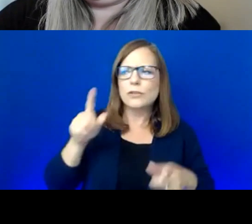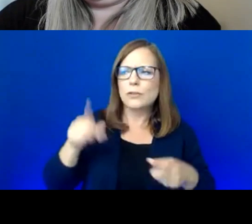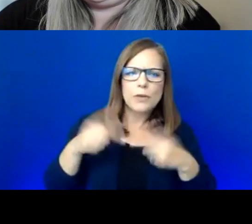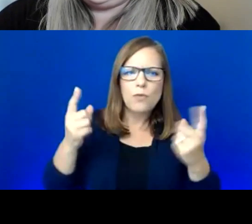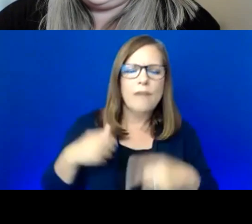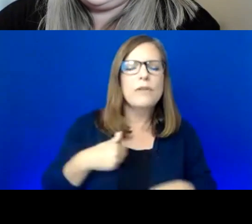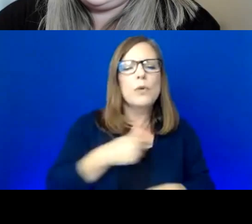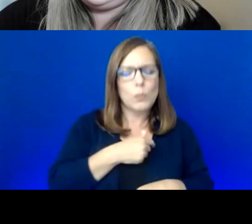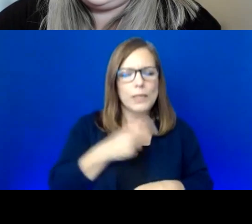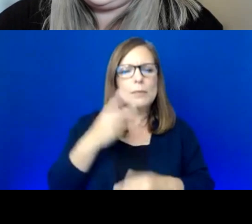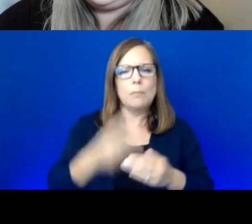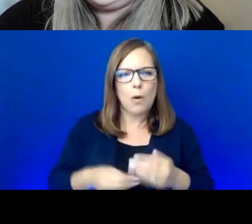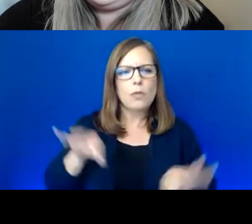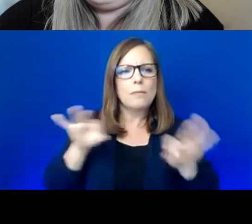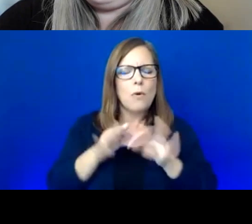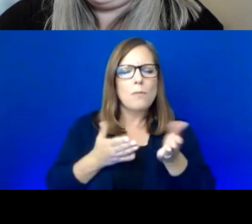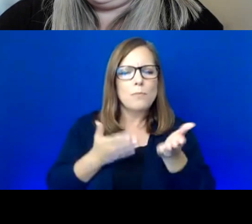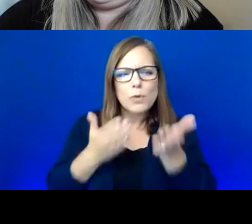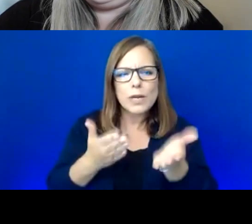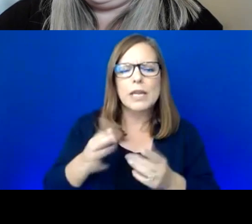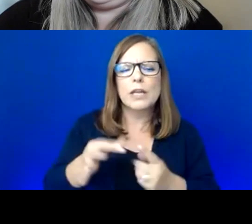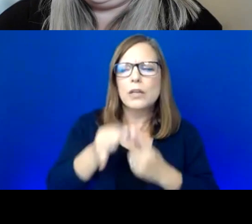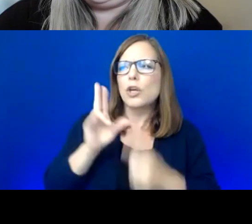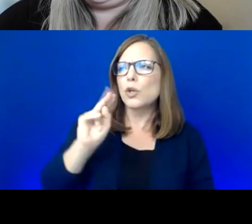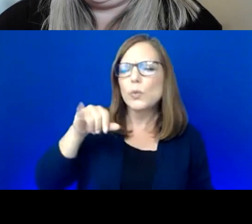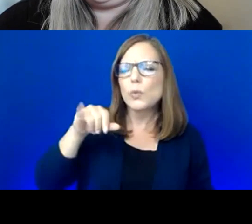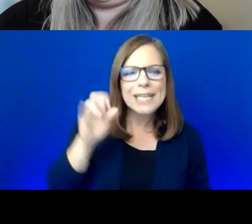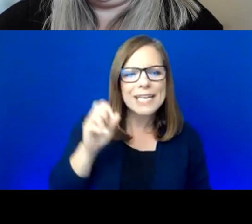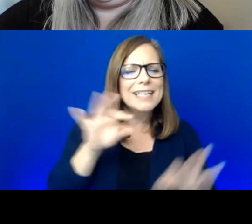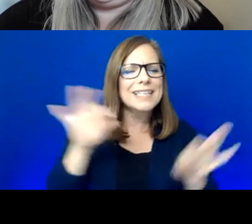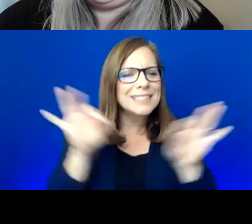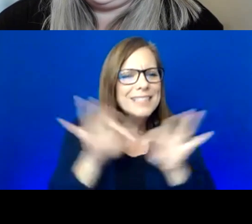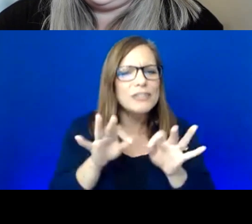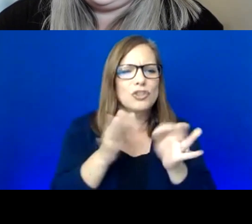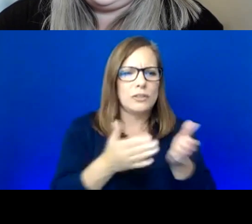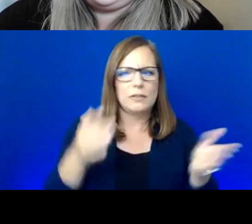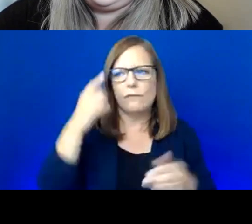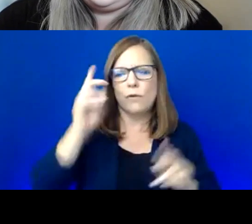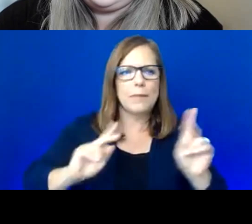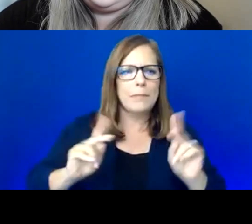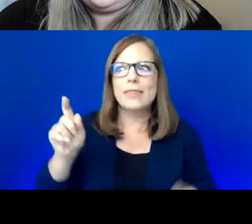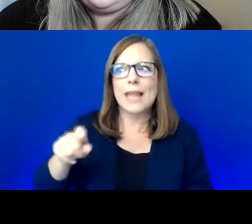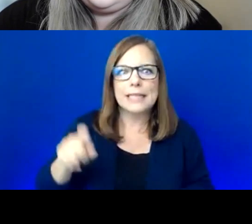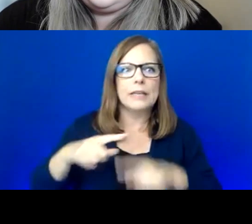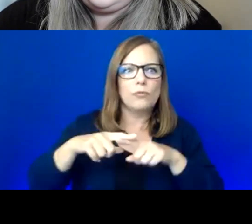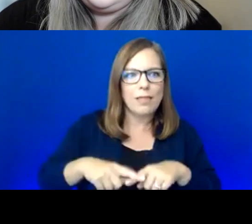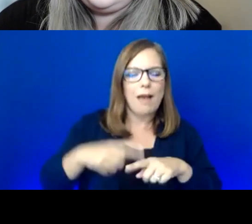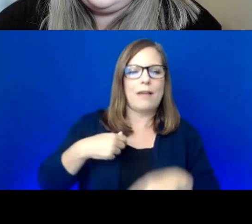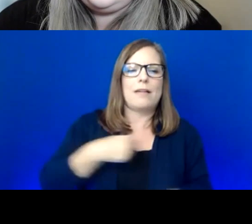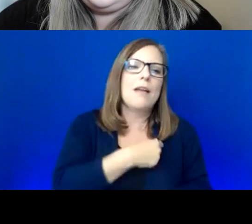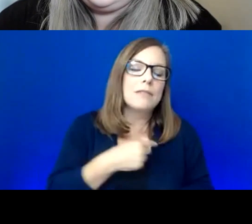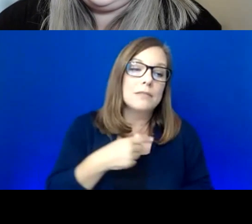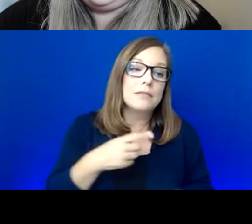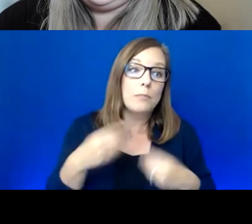and essential assets to the table that people need us to do. So it's a very, very